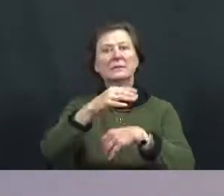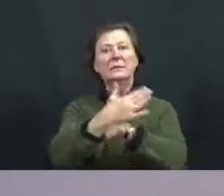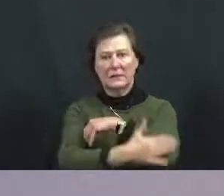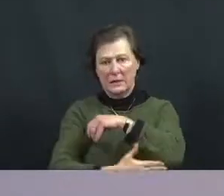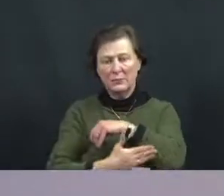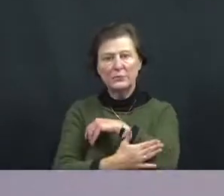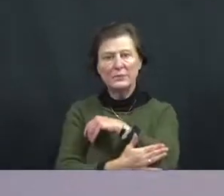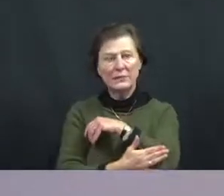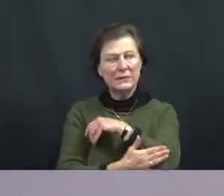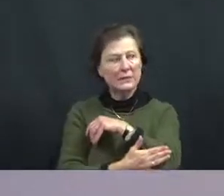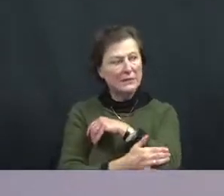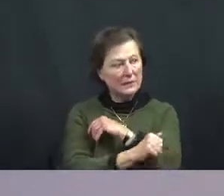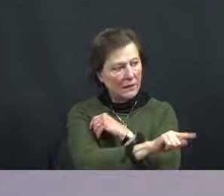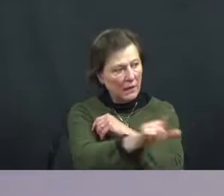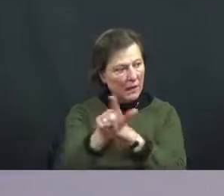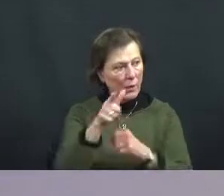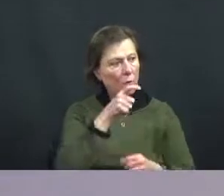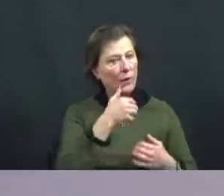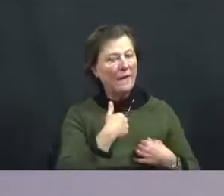all who are in need.